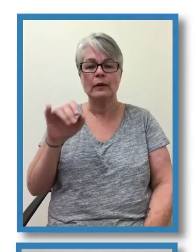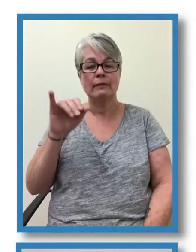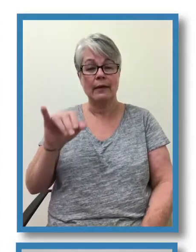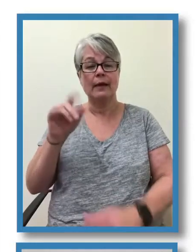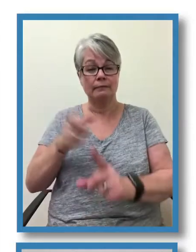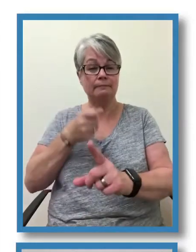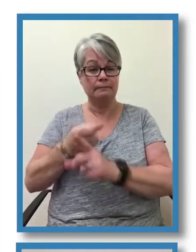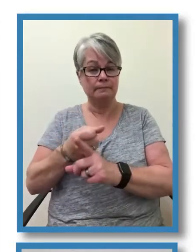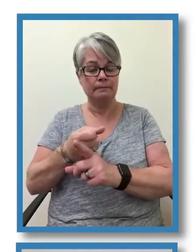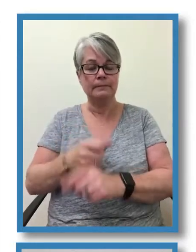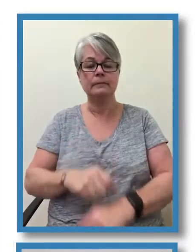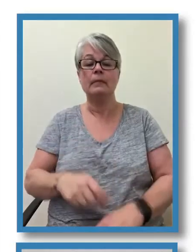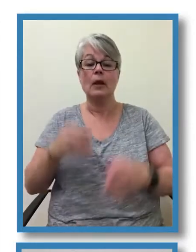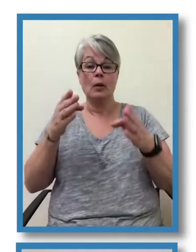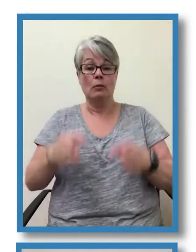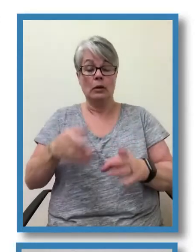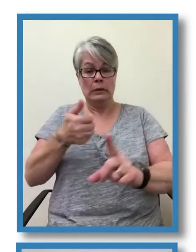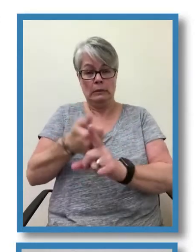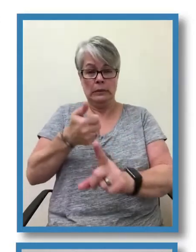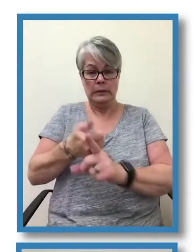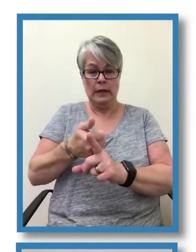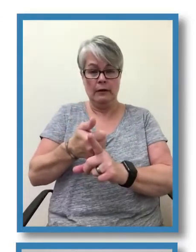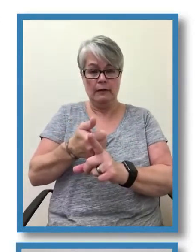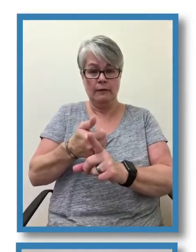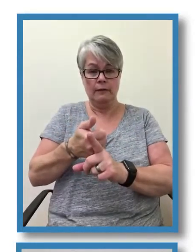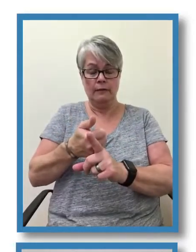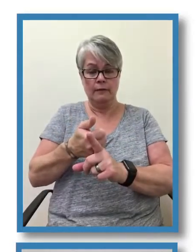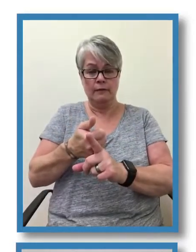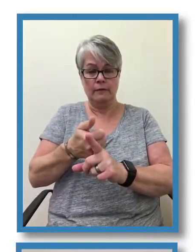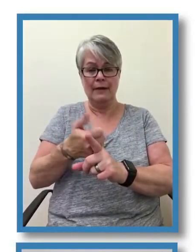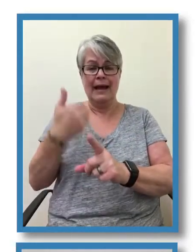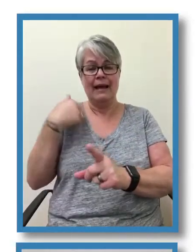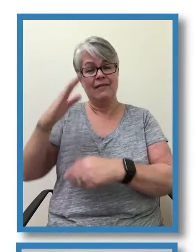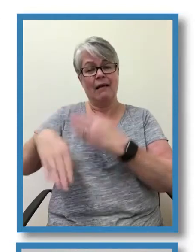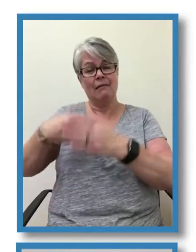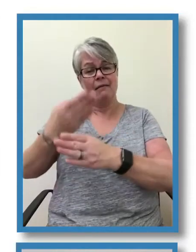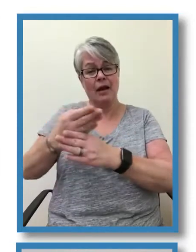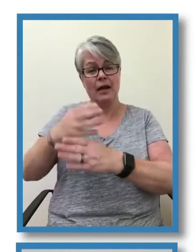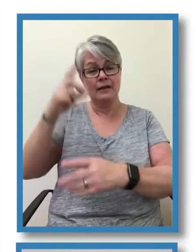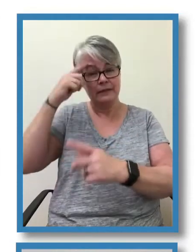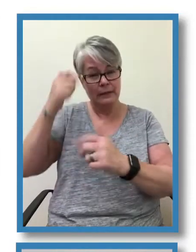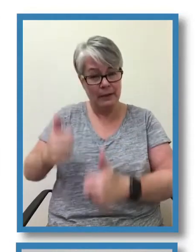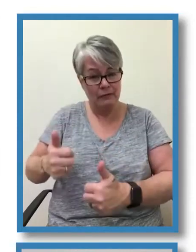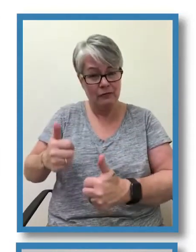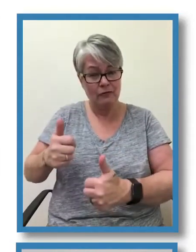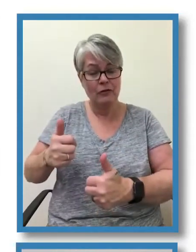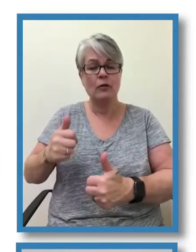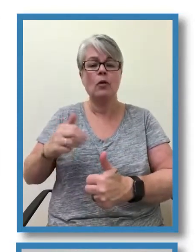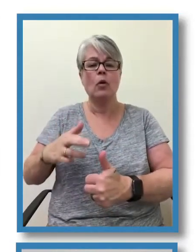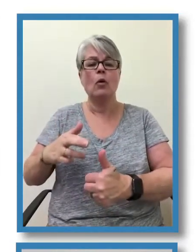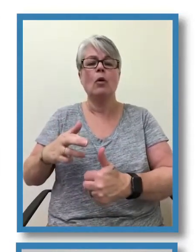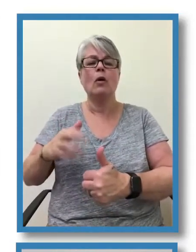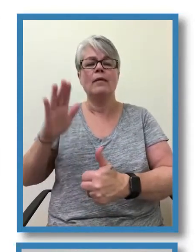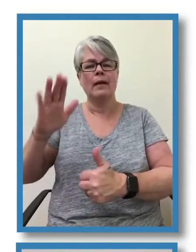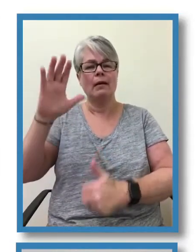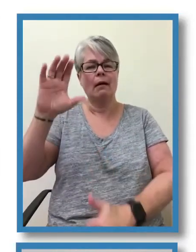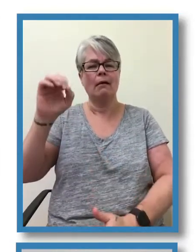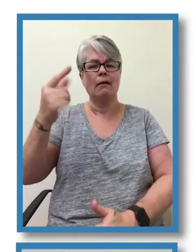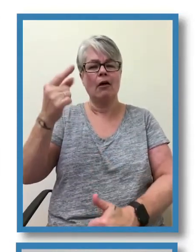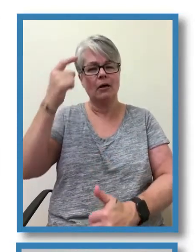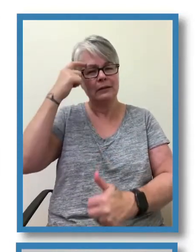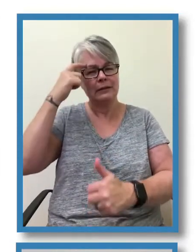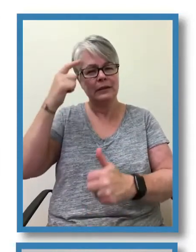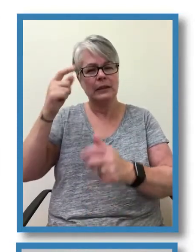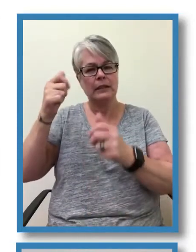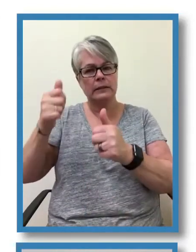cognition, but often it will be in a stepwise way. It won't be a smooth transition. It will occur after they've had a stroke, and after the stroke they